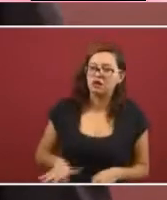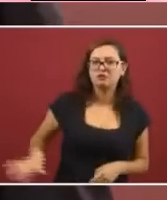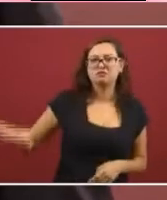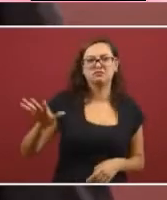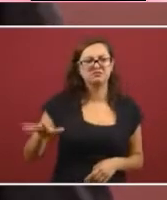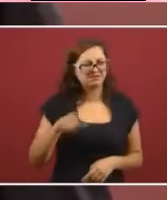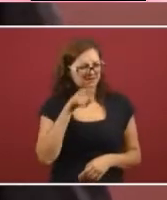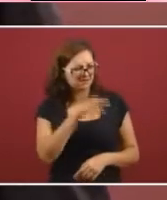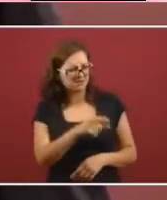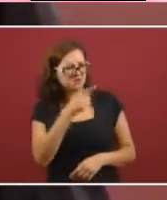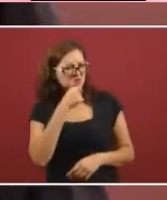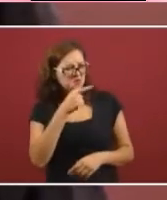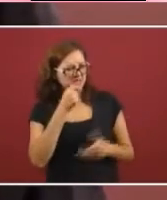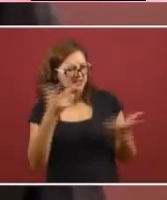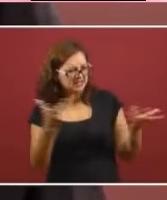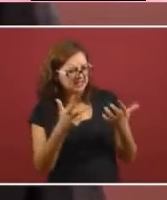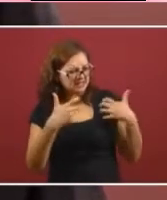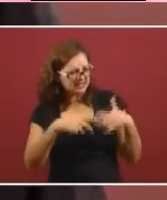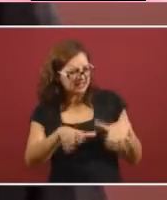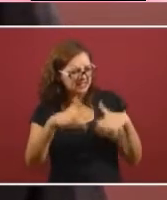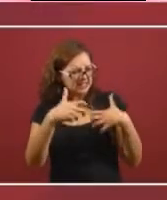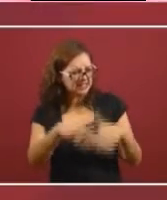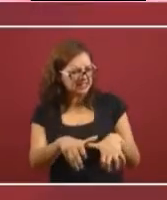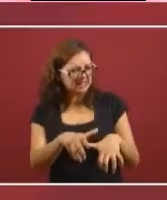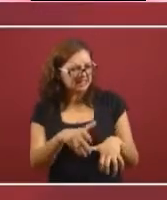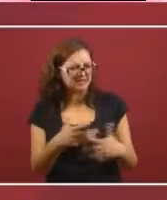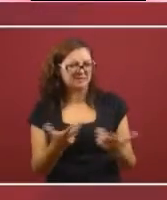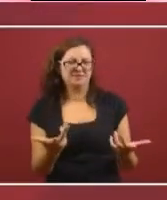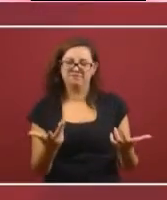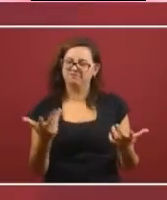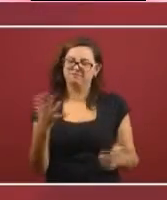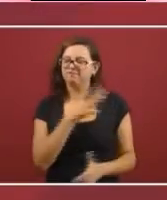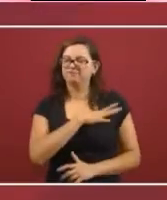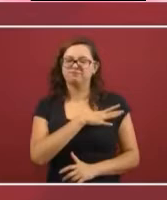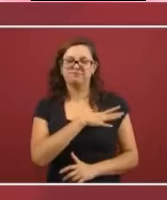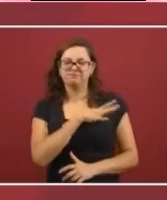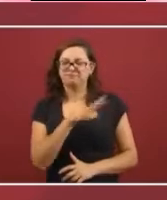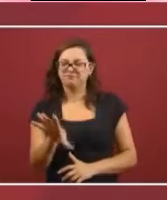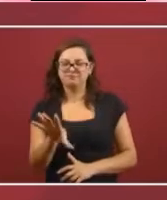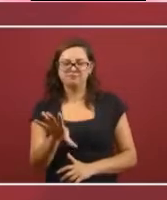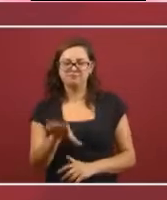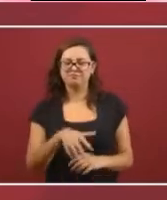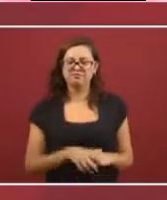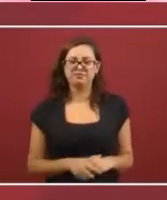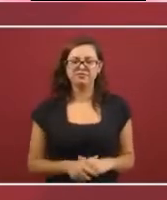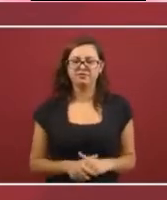people refuse the movement.